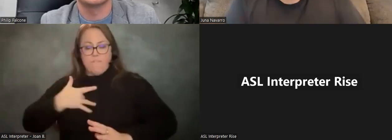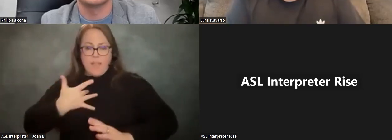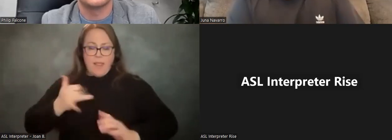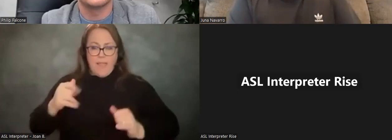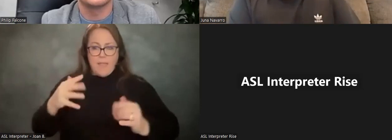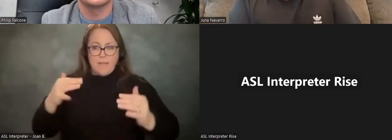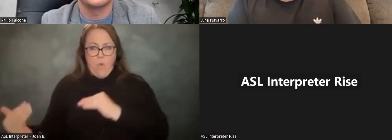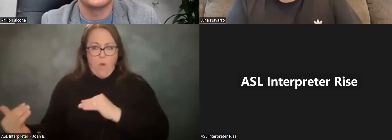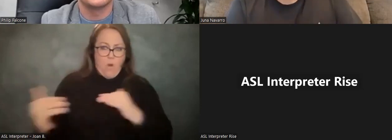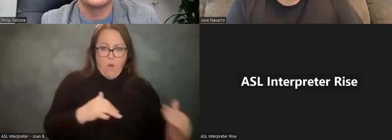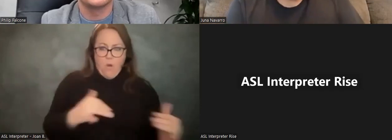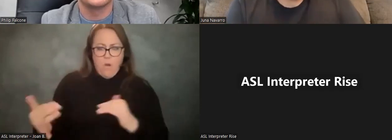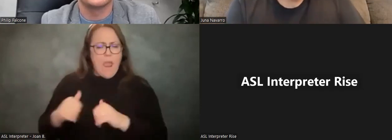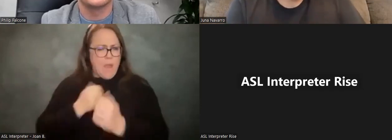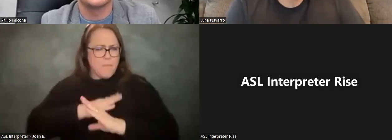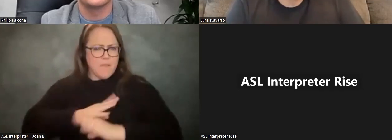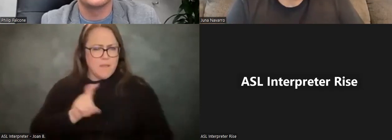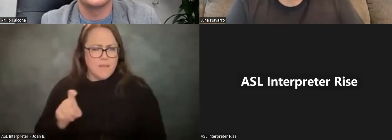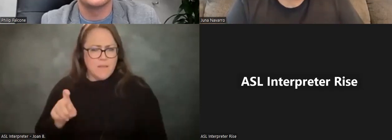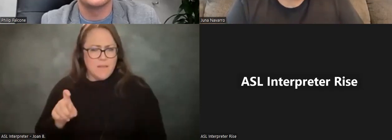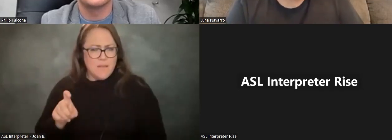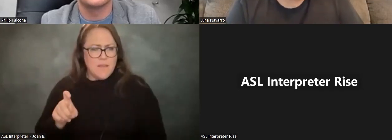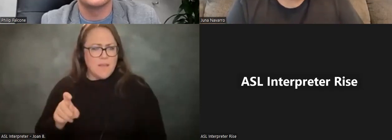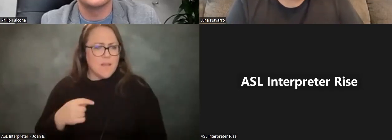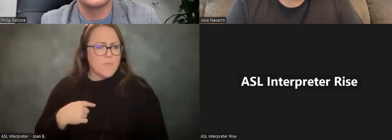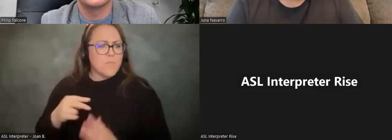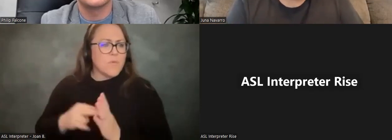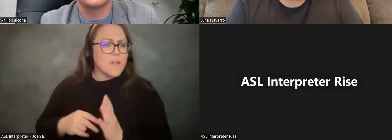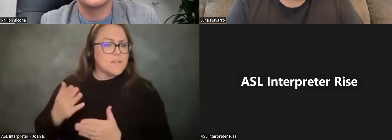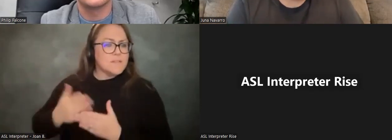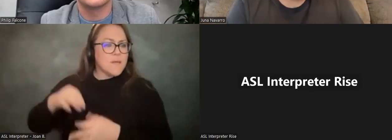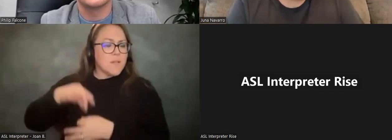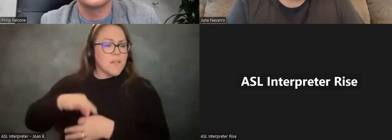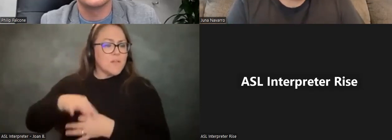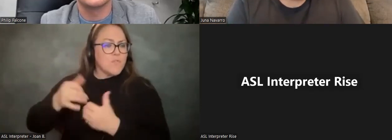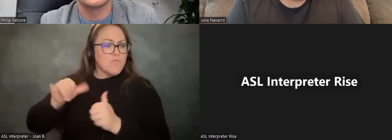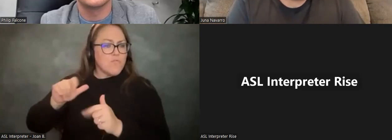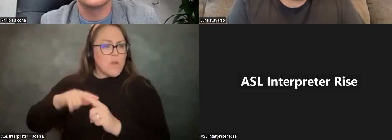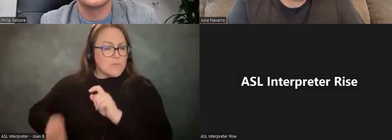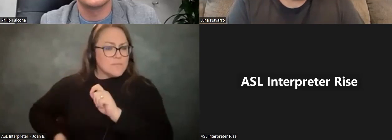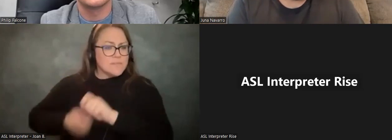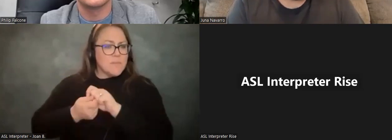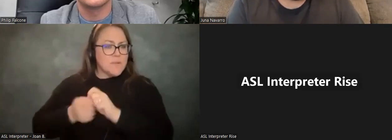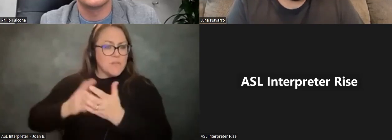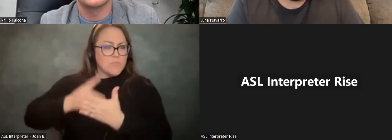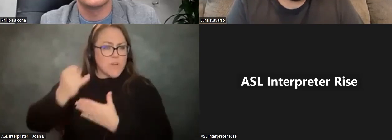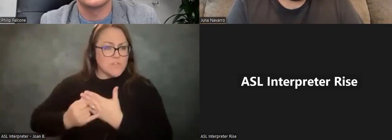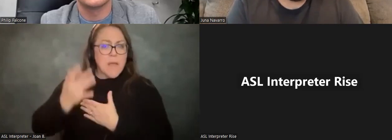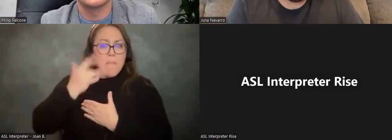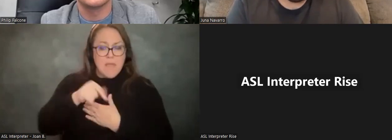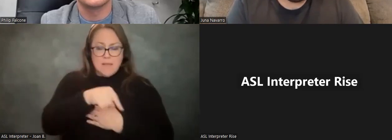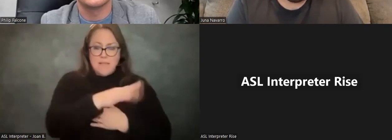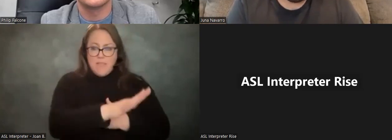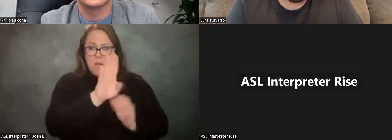government? And where I'm from, some elected officials will try to sabotage projects because the person's background